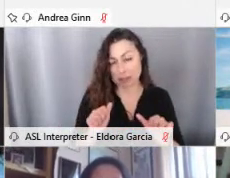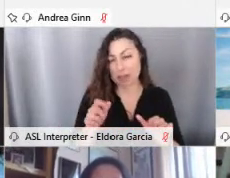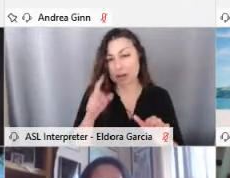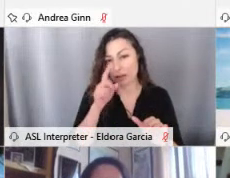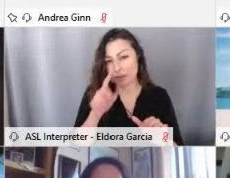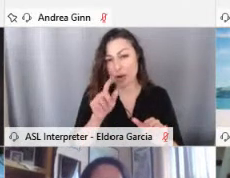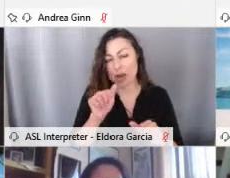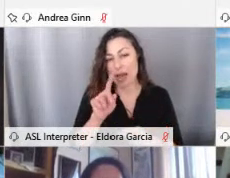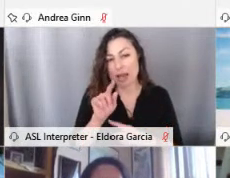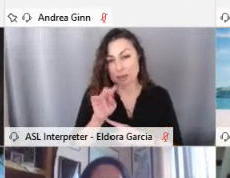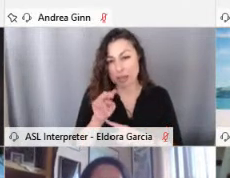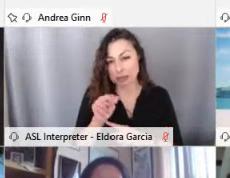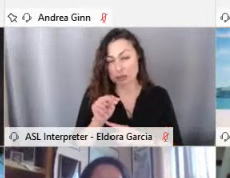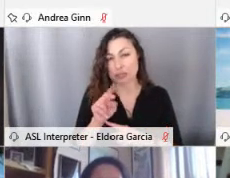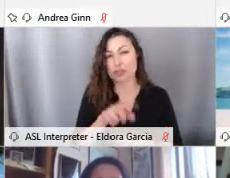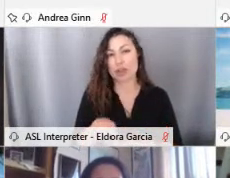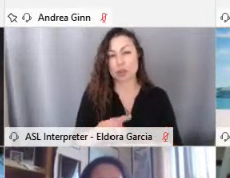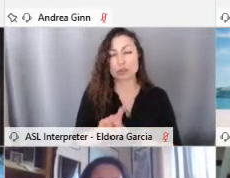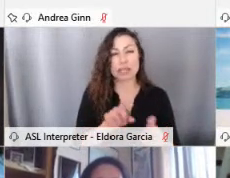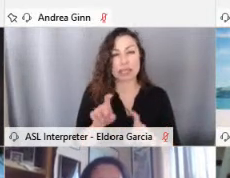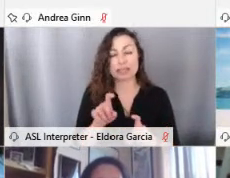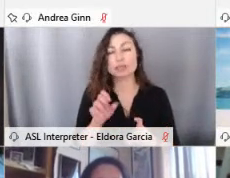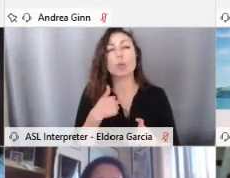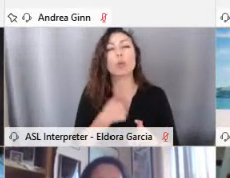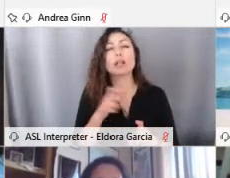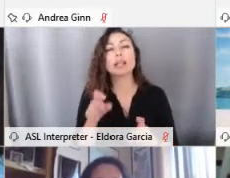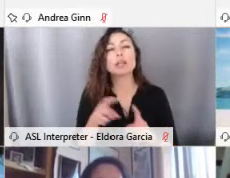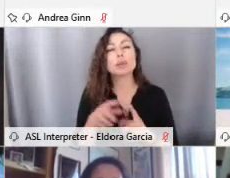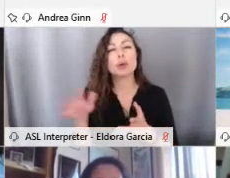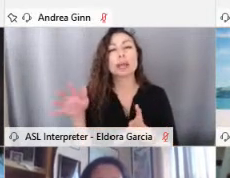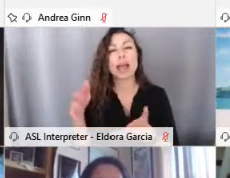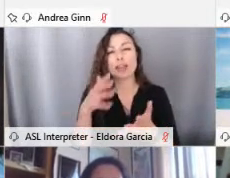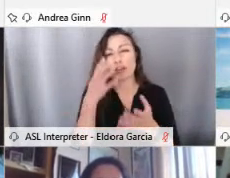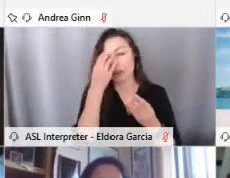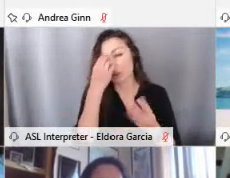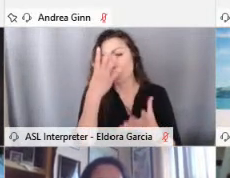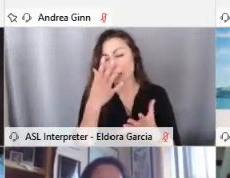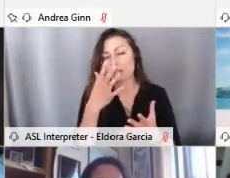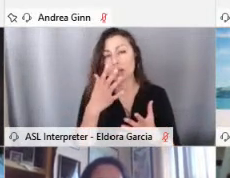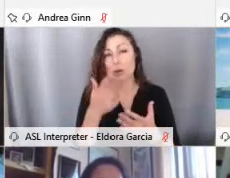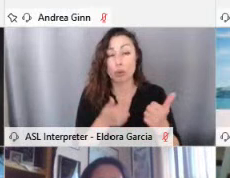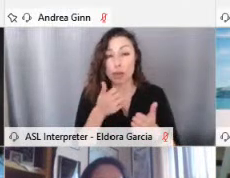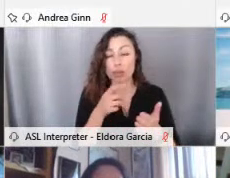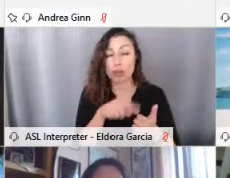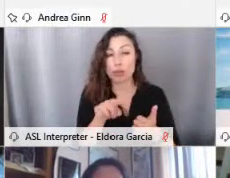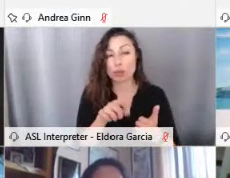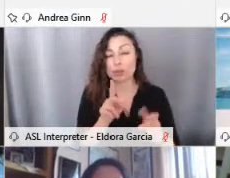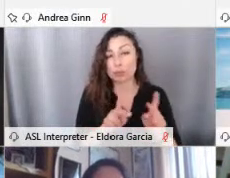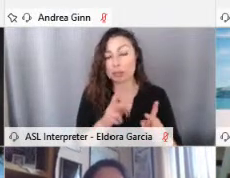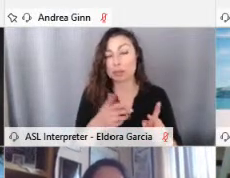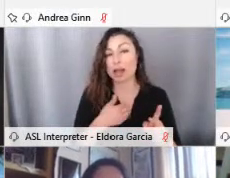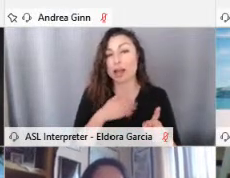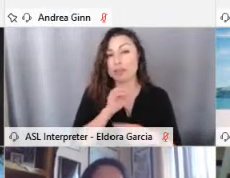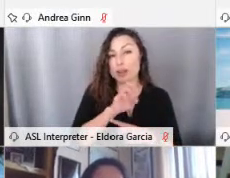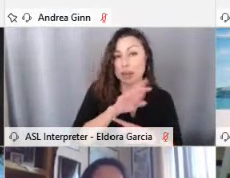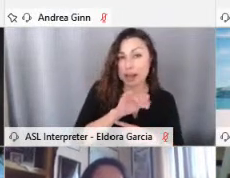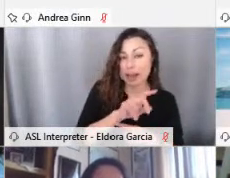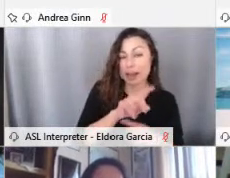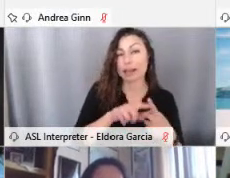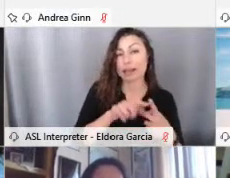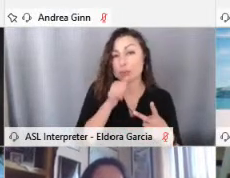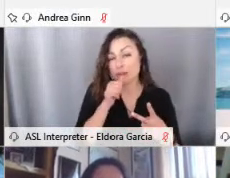for the administration of those tests. So we do need to gather information as to whether or not those members have Medicaid,